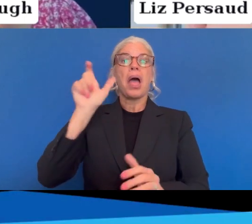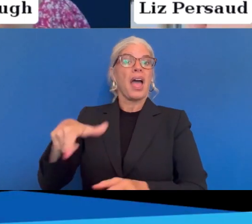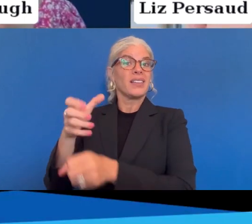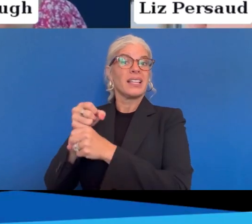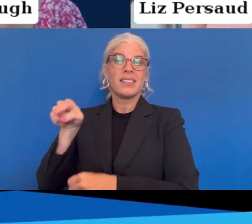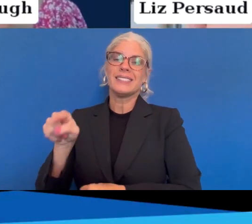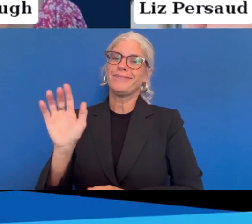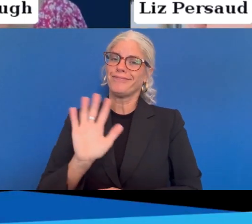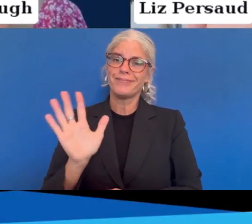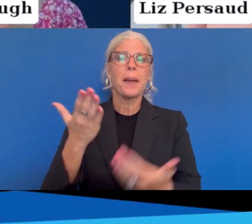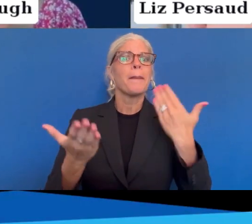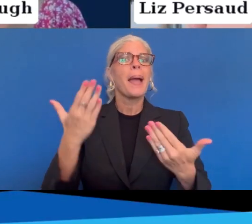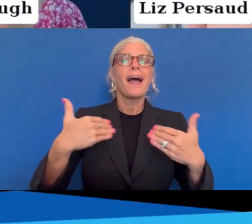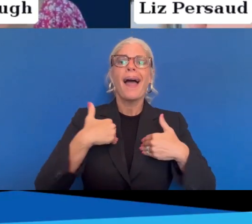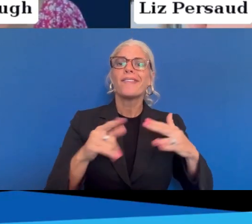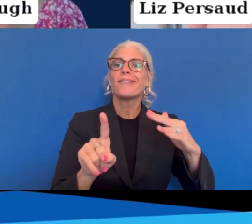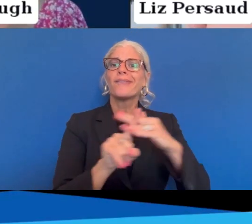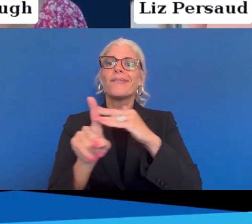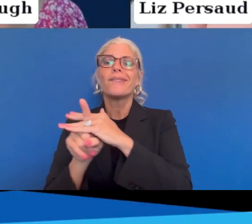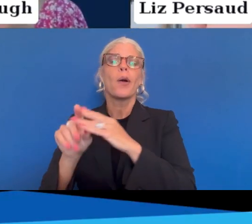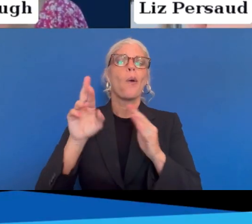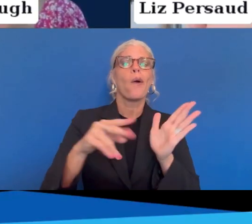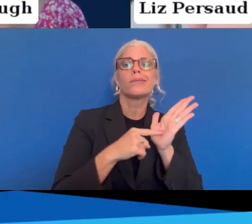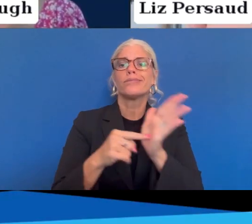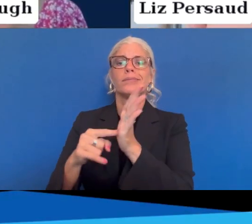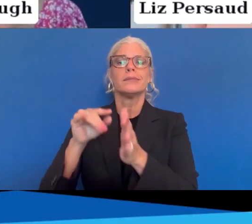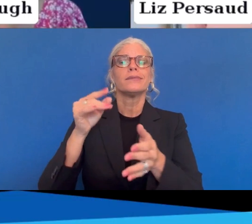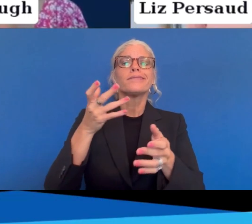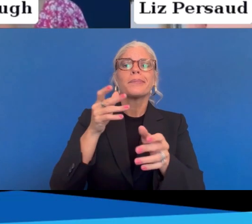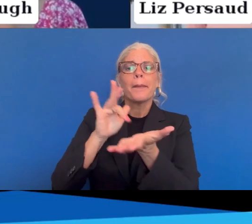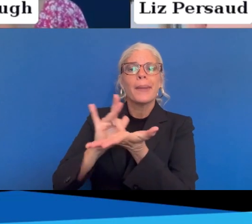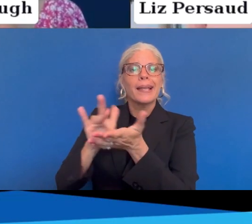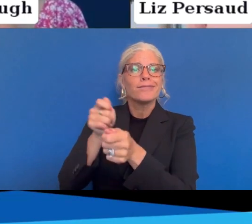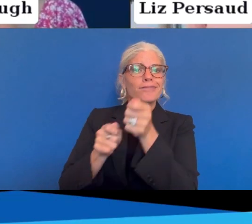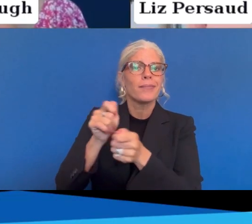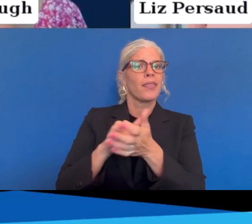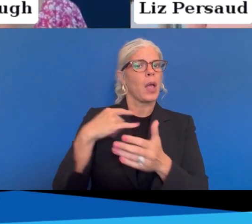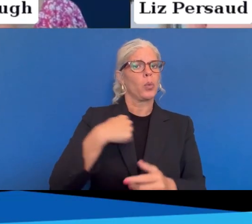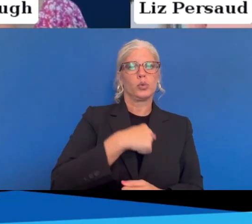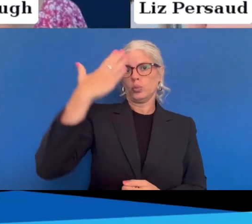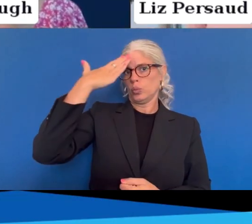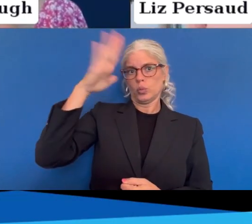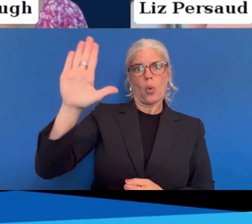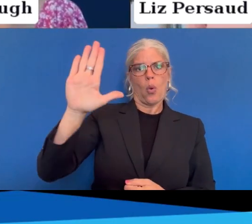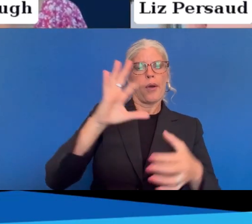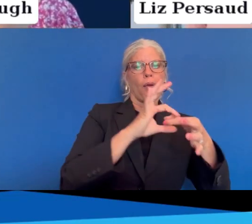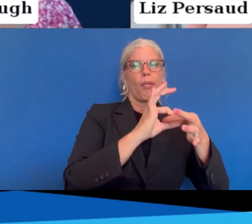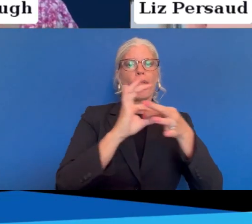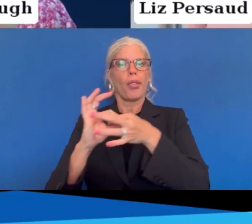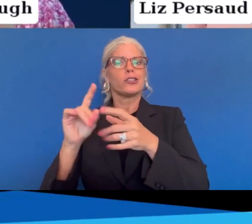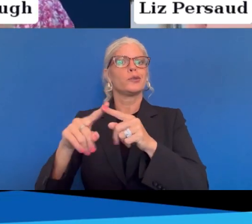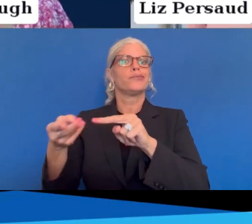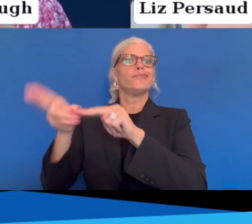don't know that may create that to be a higher